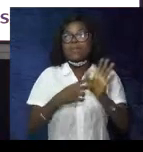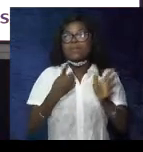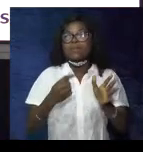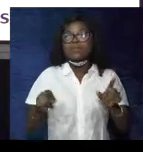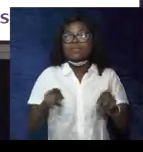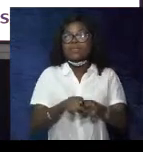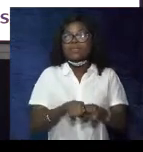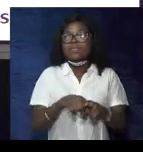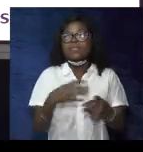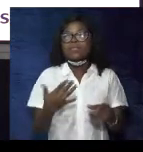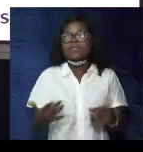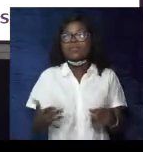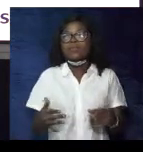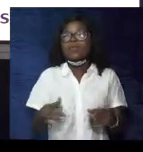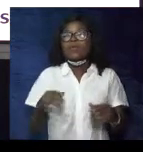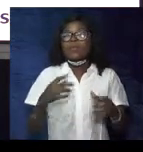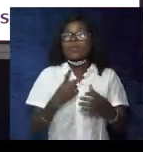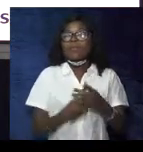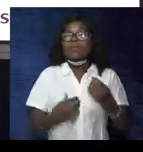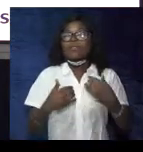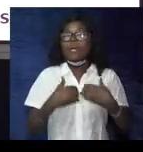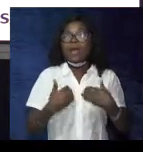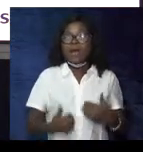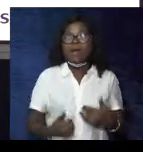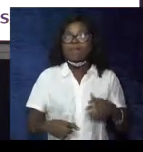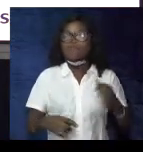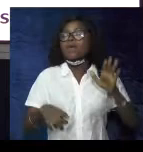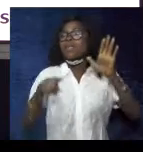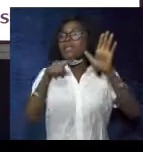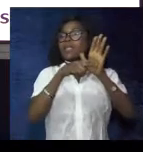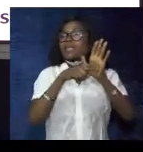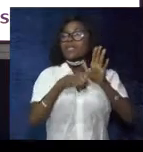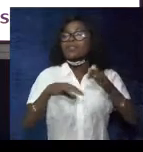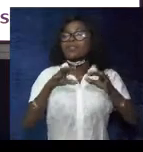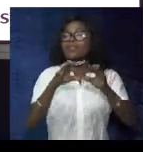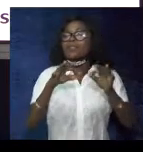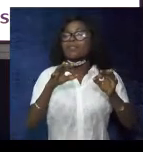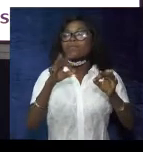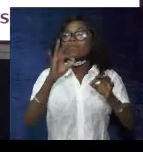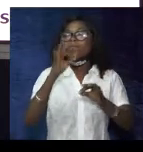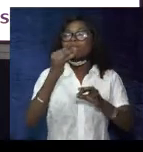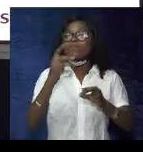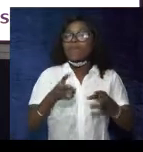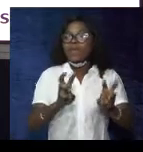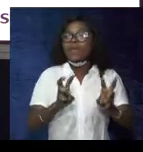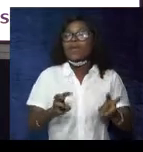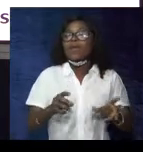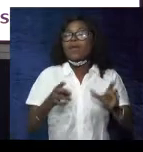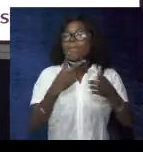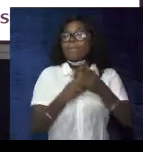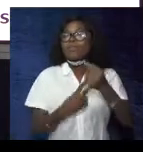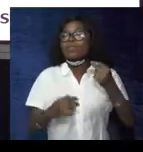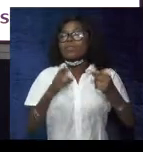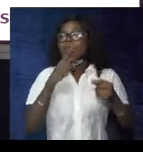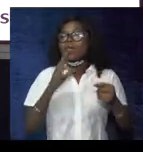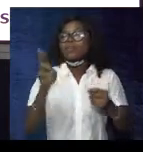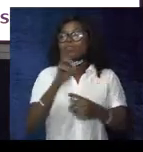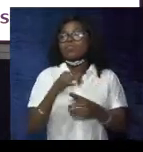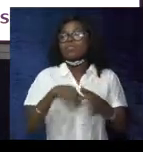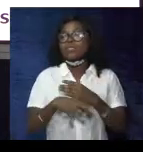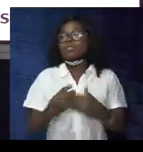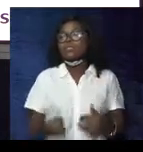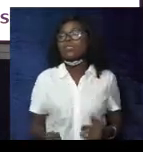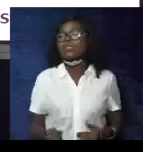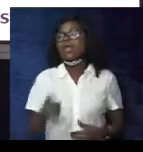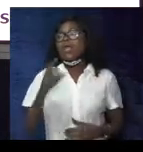thing. Both have negative forms, and both are used to express obligation. What is your